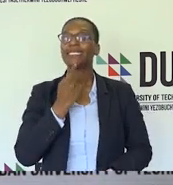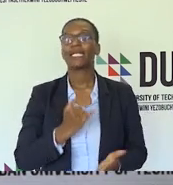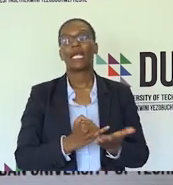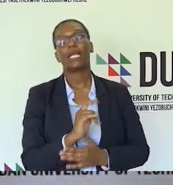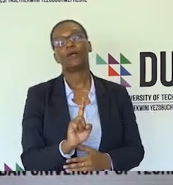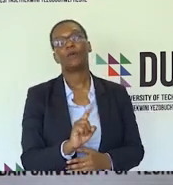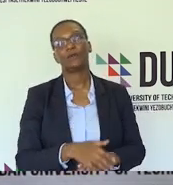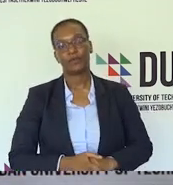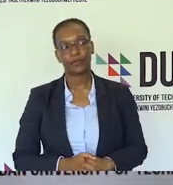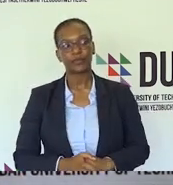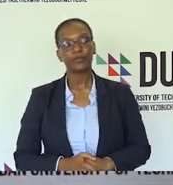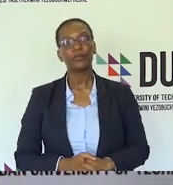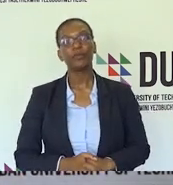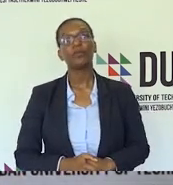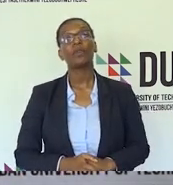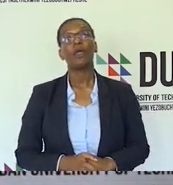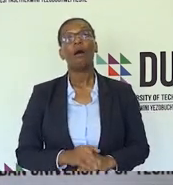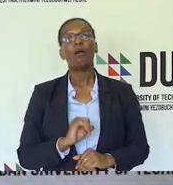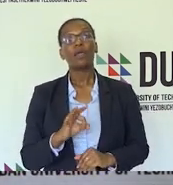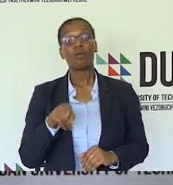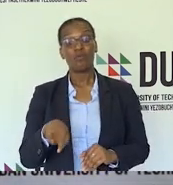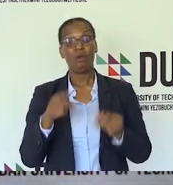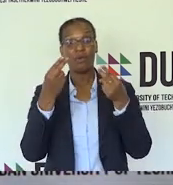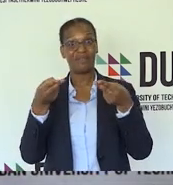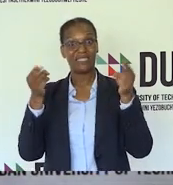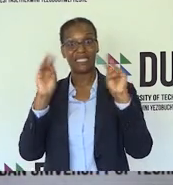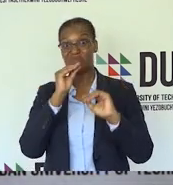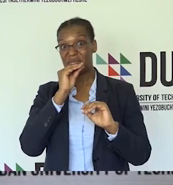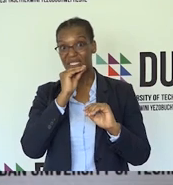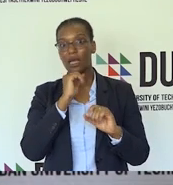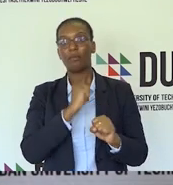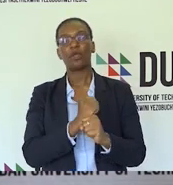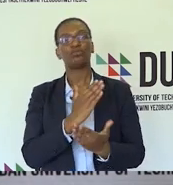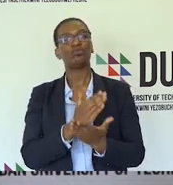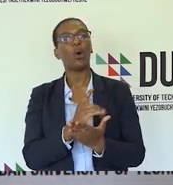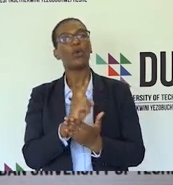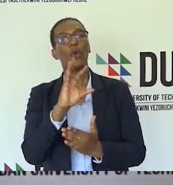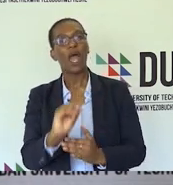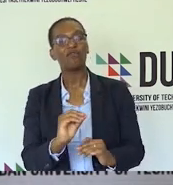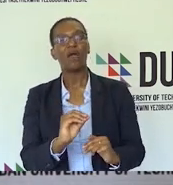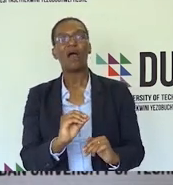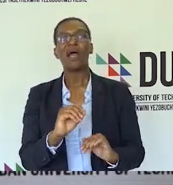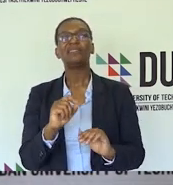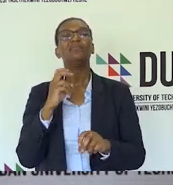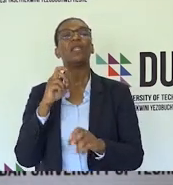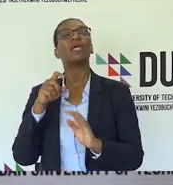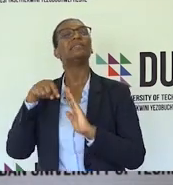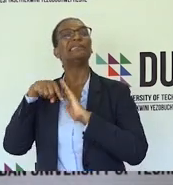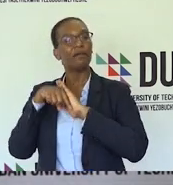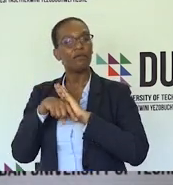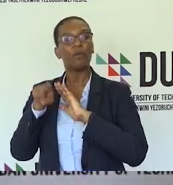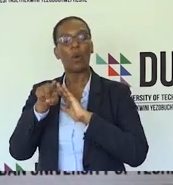earlier on that being at university ushers in a critical stage in your